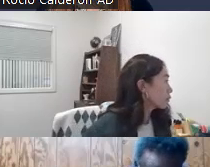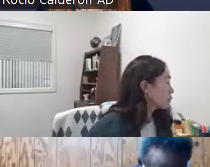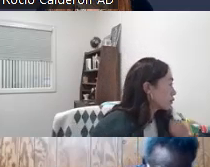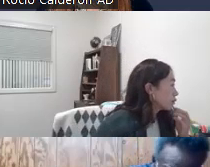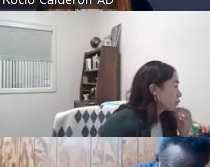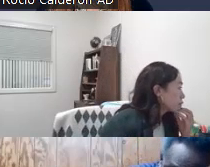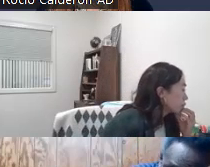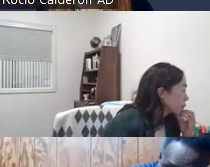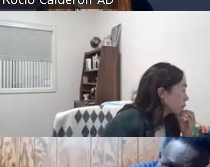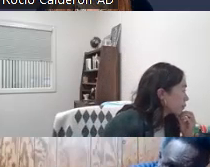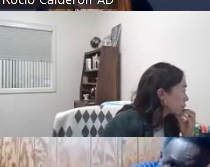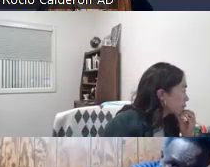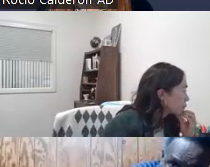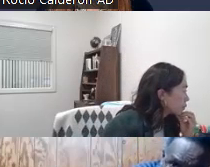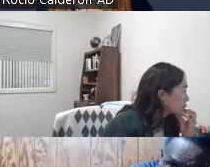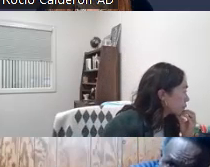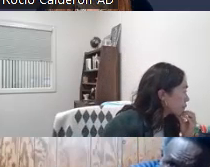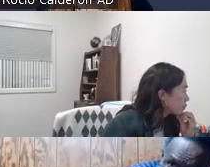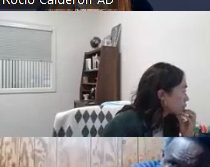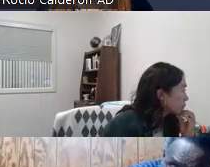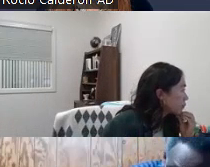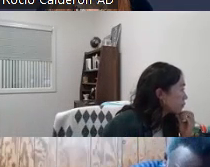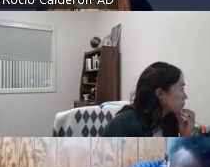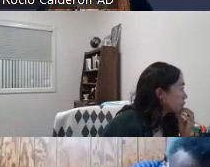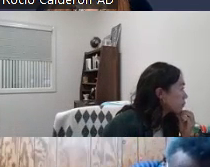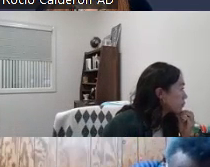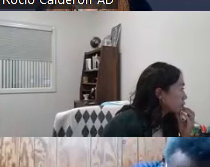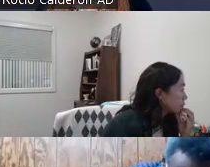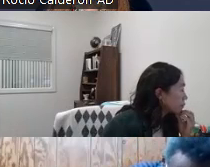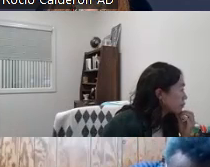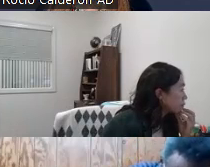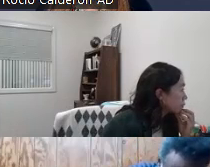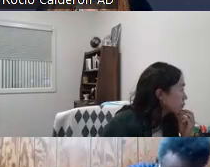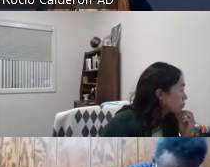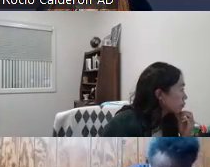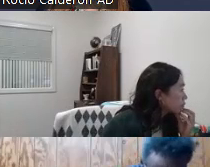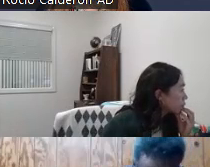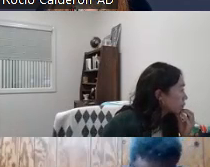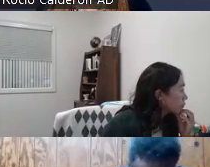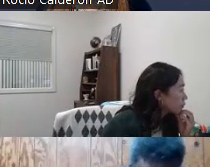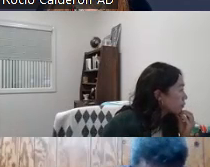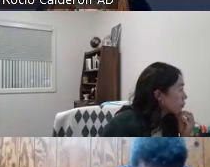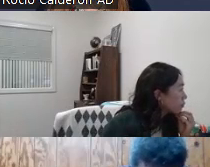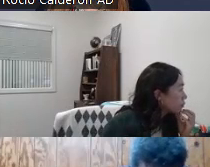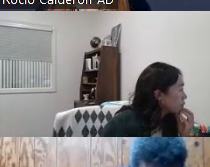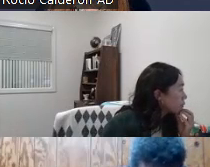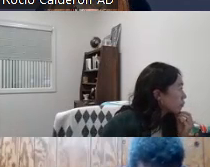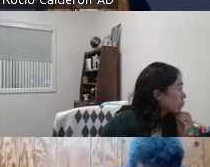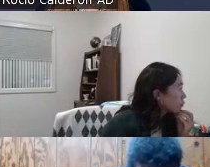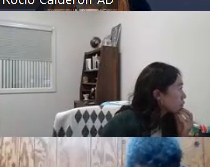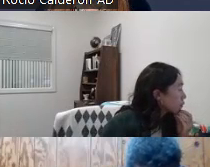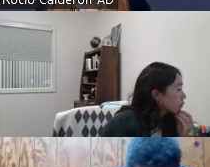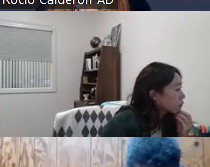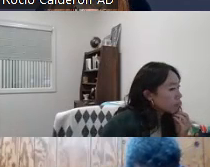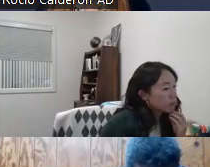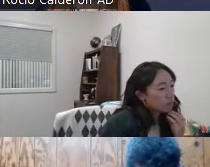air that we already completed. That it's been given to the community now. That's good. Now